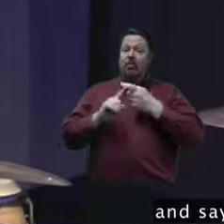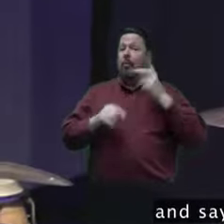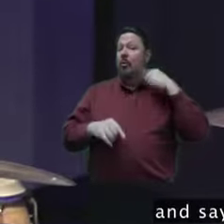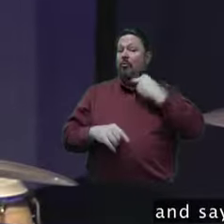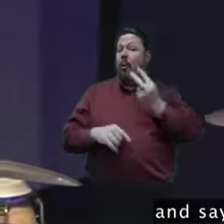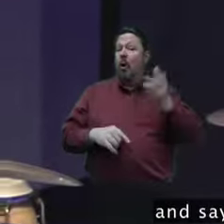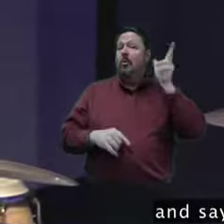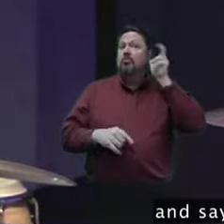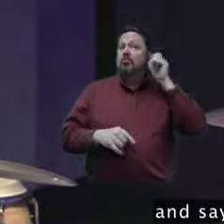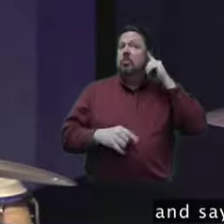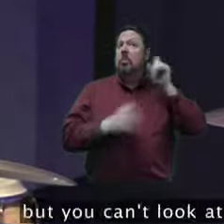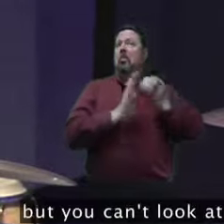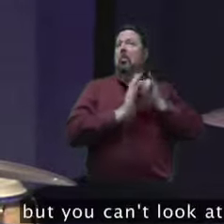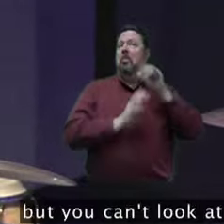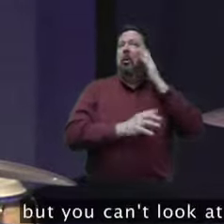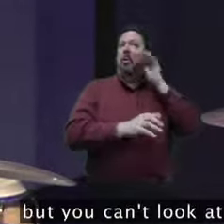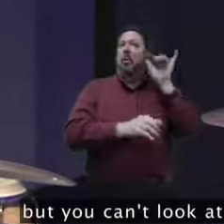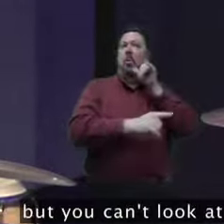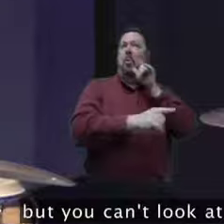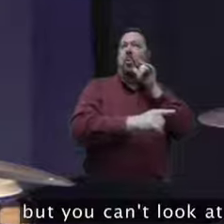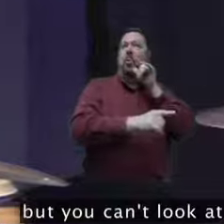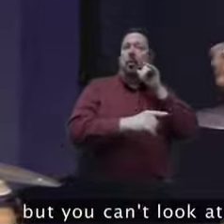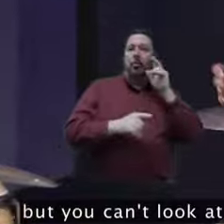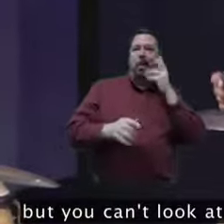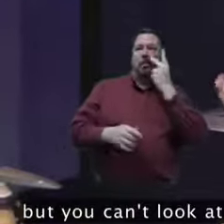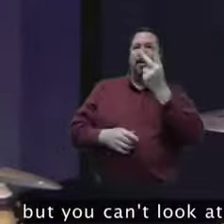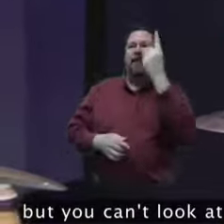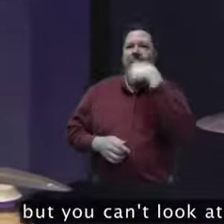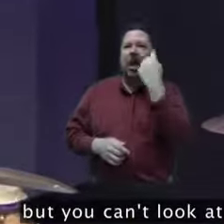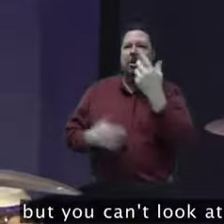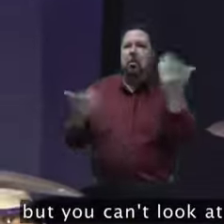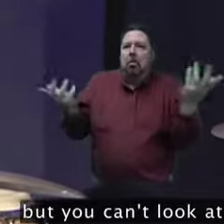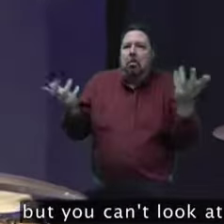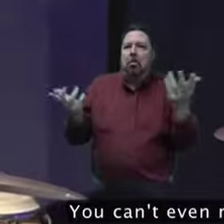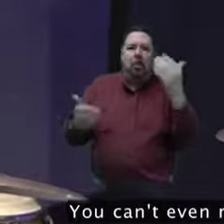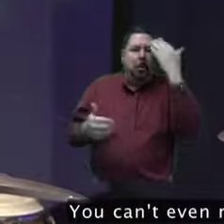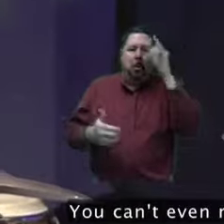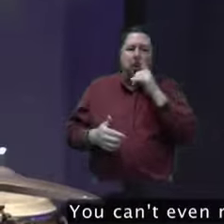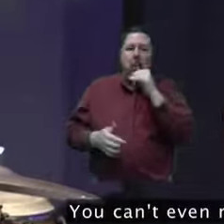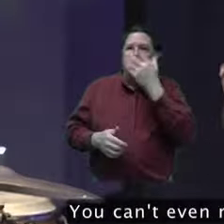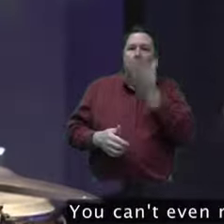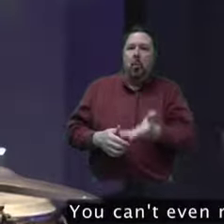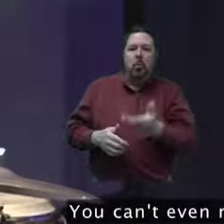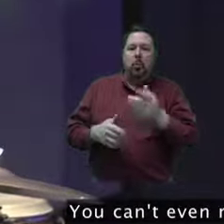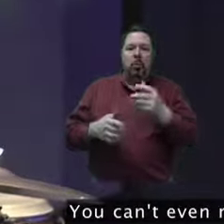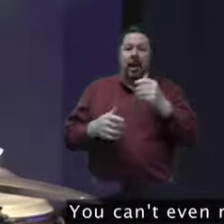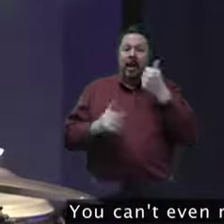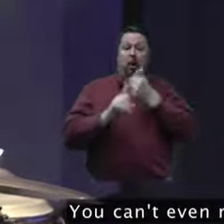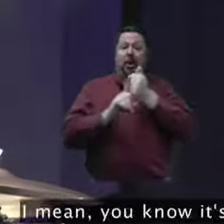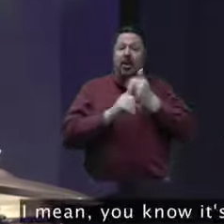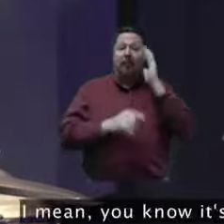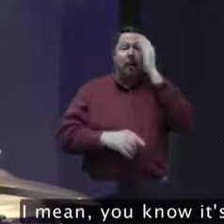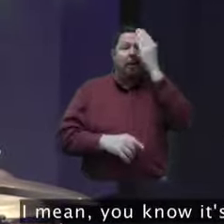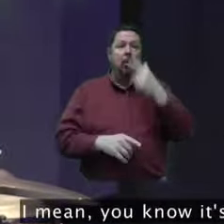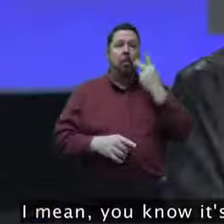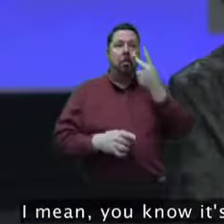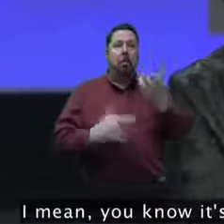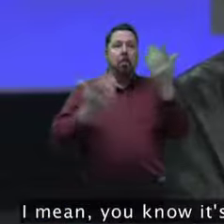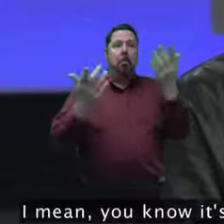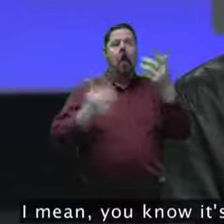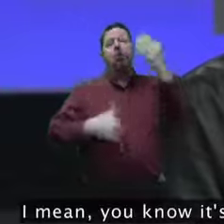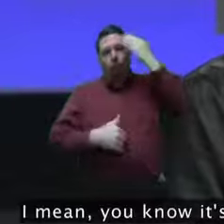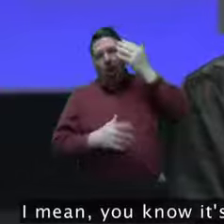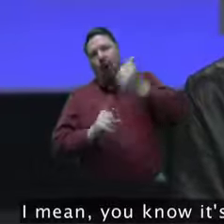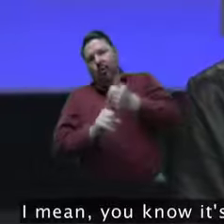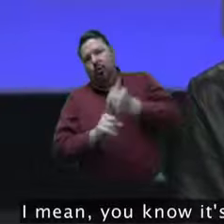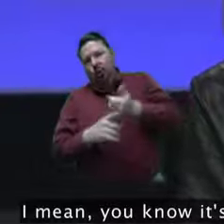voice, say, oh yeah, that's Joe. But you can't look at their face and know who it is. You can't even recognize yourself in the mirror. I mean, you know